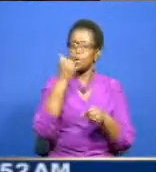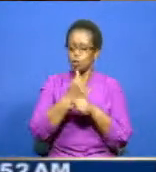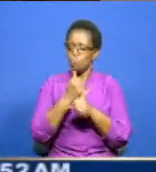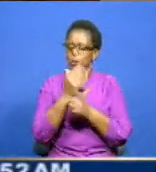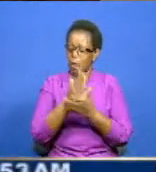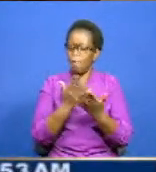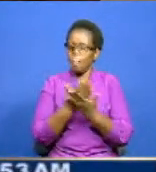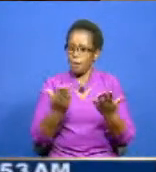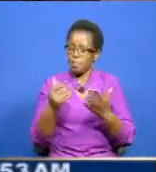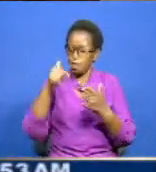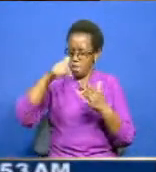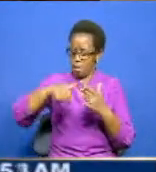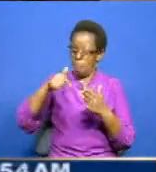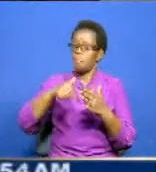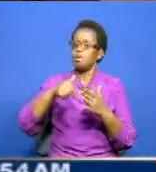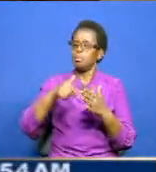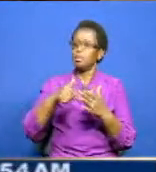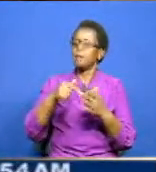Okay.